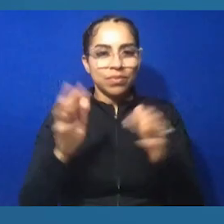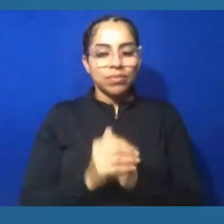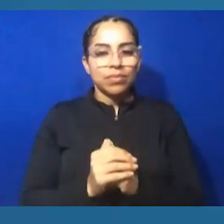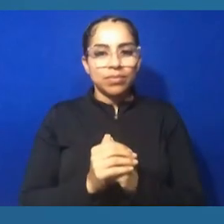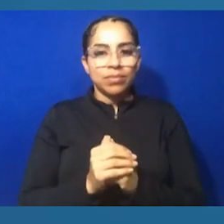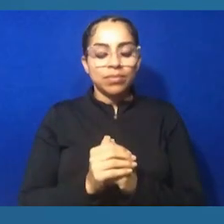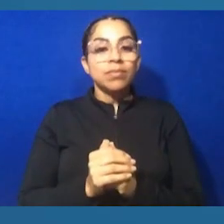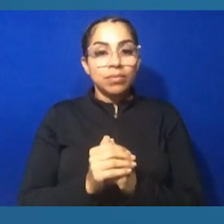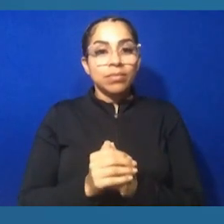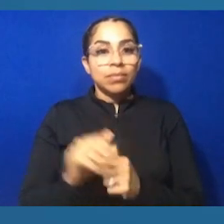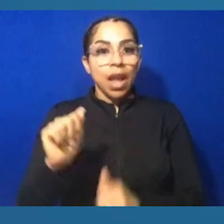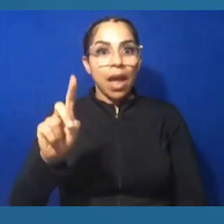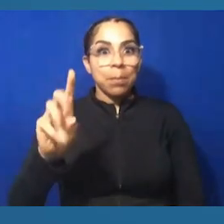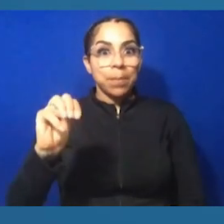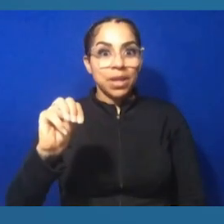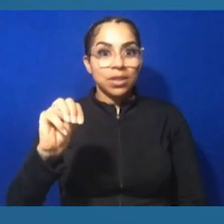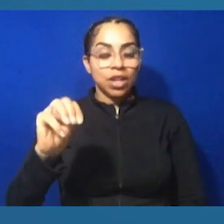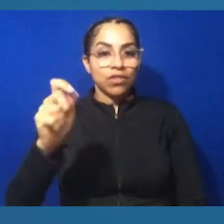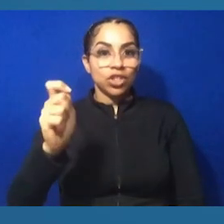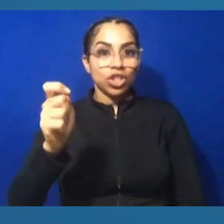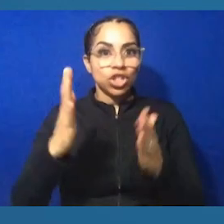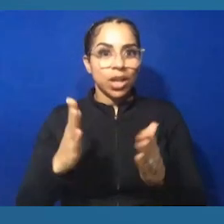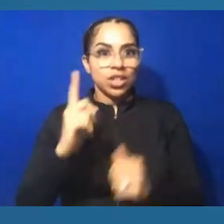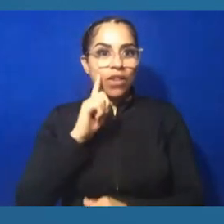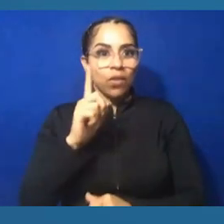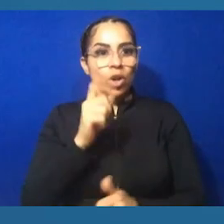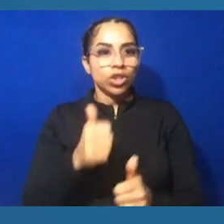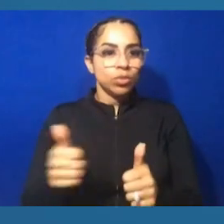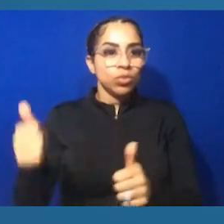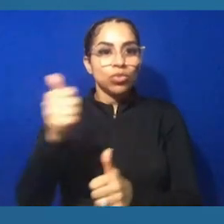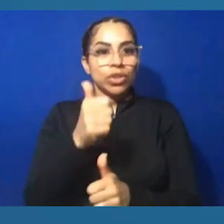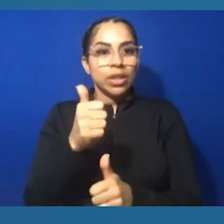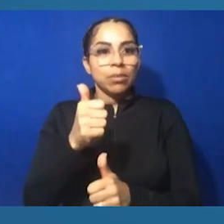Administrative Judge for Supreme Honorable Suzanne Adams.